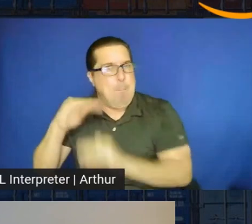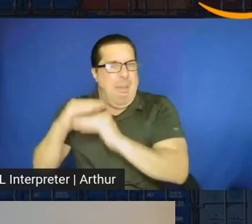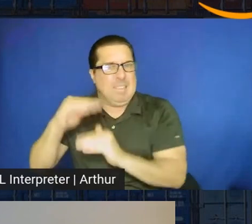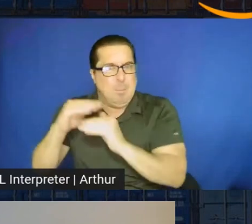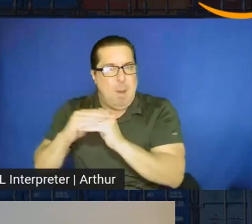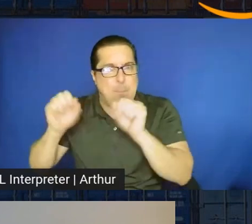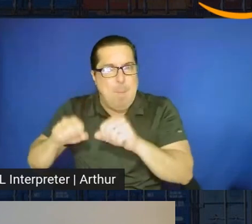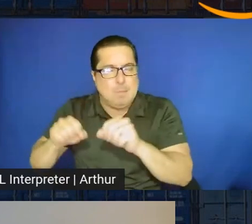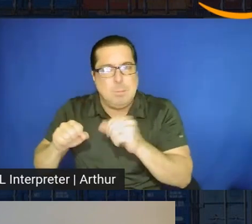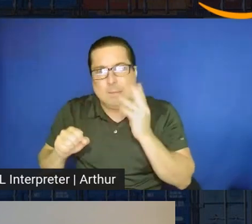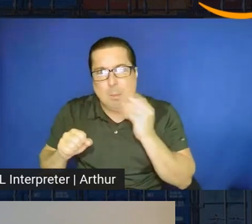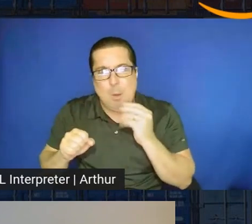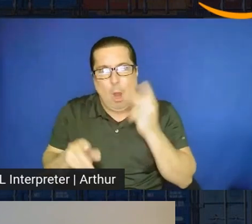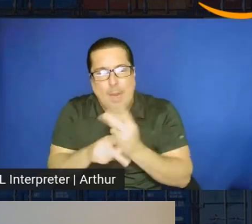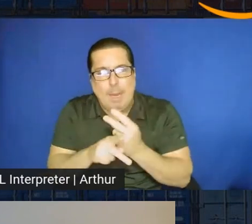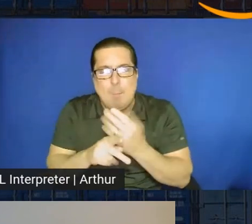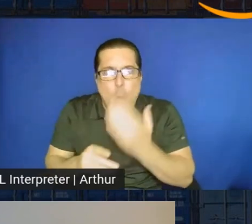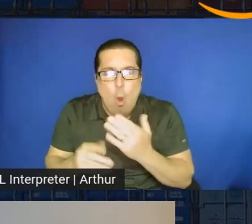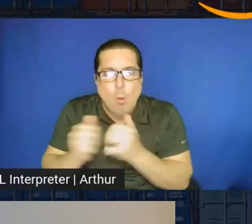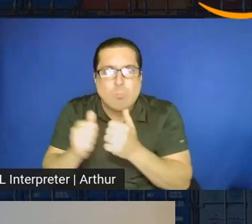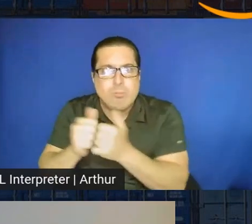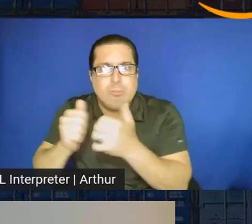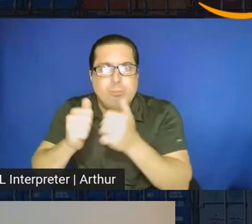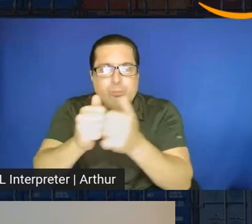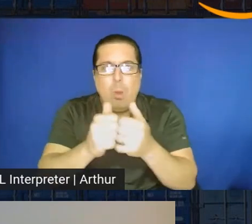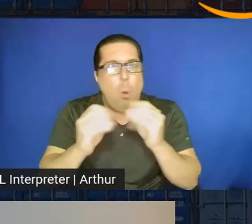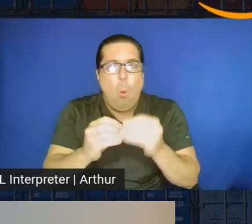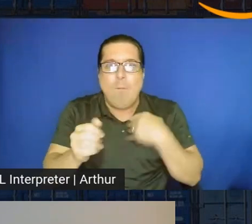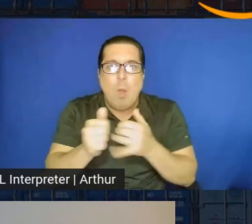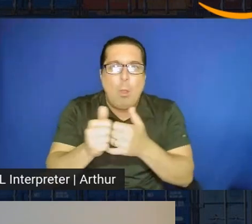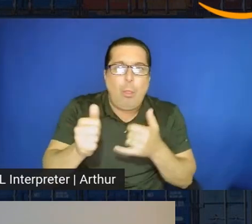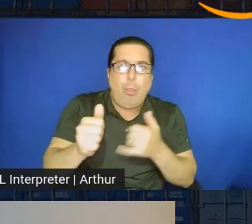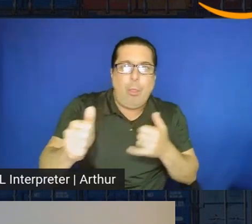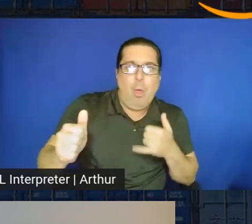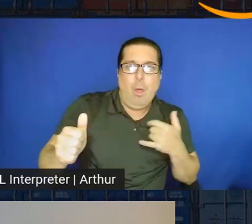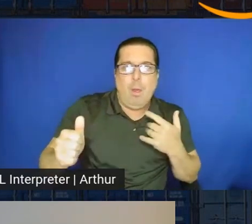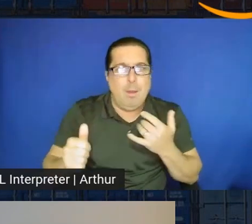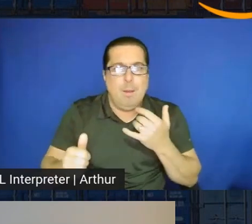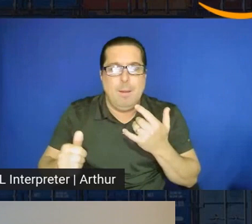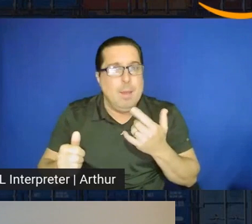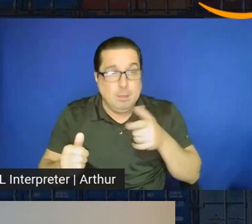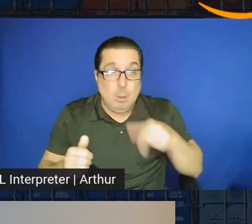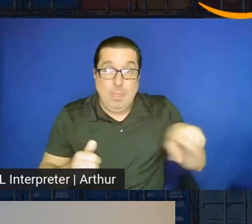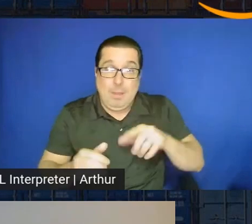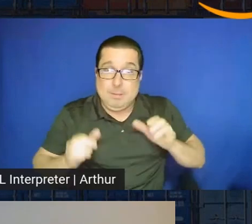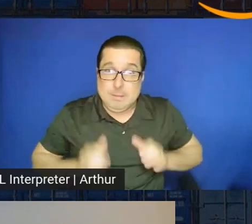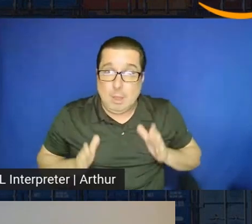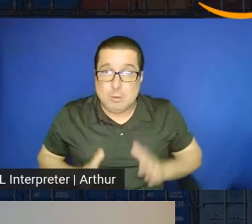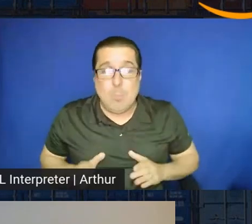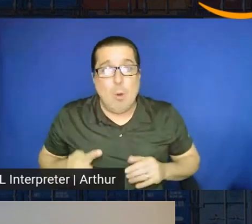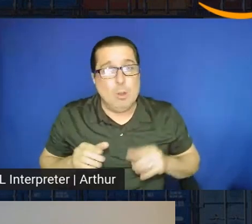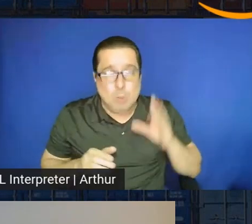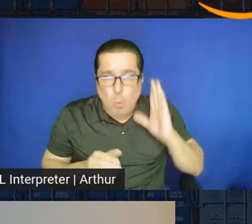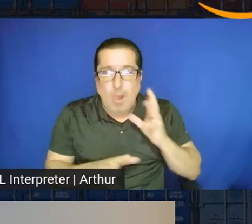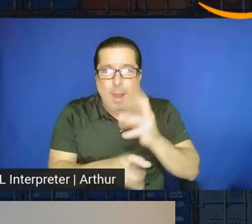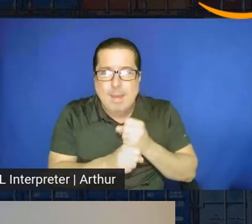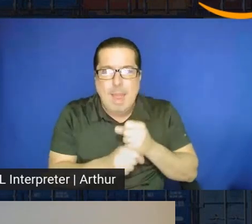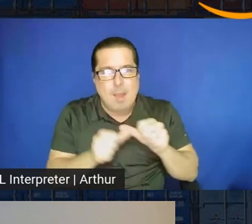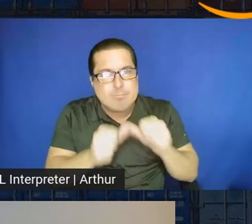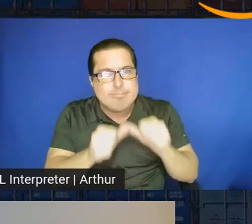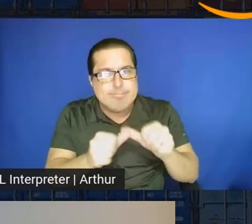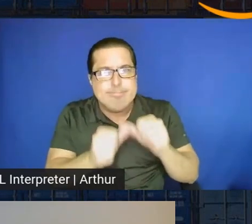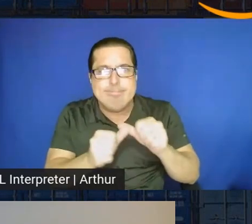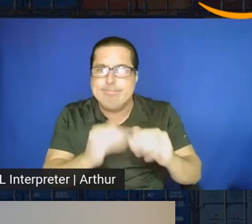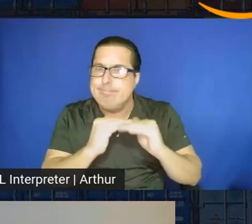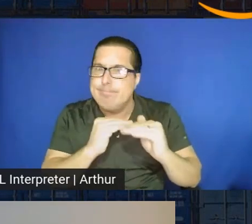consistent experience with its cloud counterpart, which is EKS on cloud, right? So these customers get a consistent experience